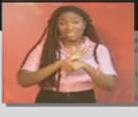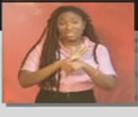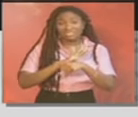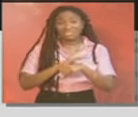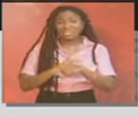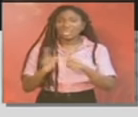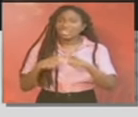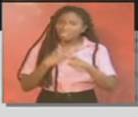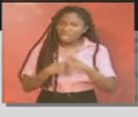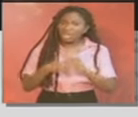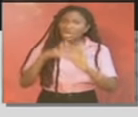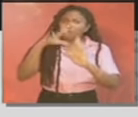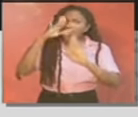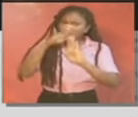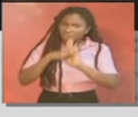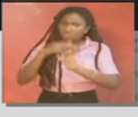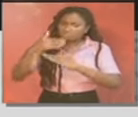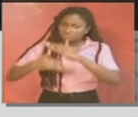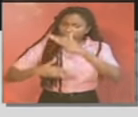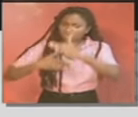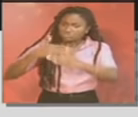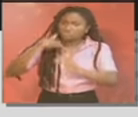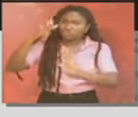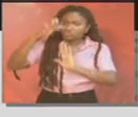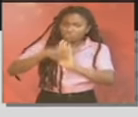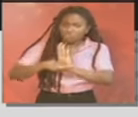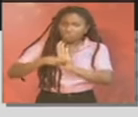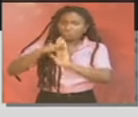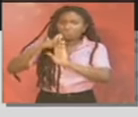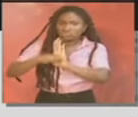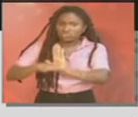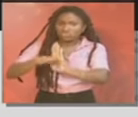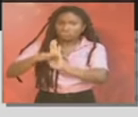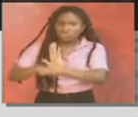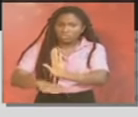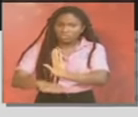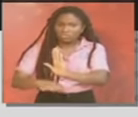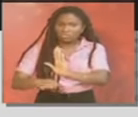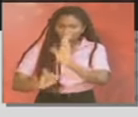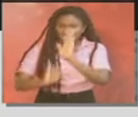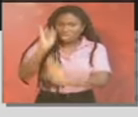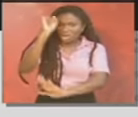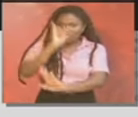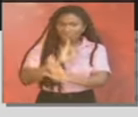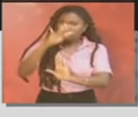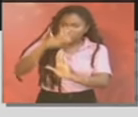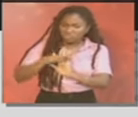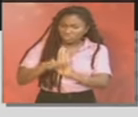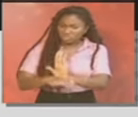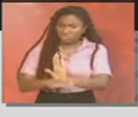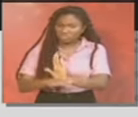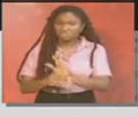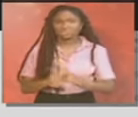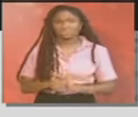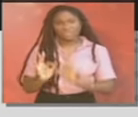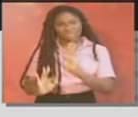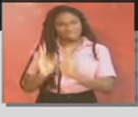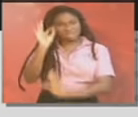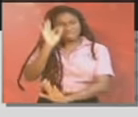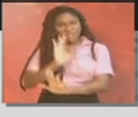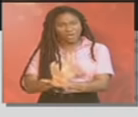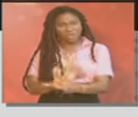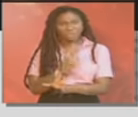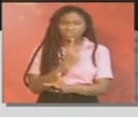eventually dropped as we came into the beginning of the new year to 2 to 3%. February was 2 to